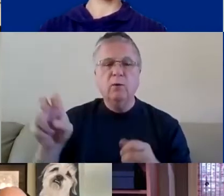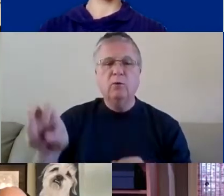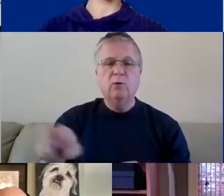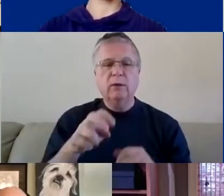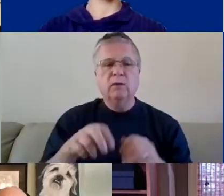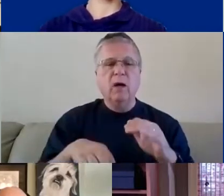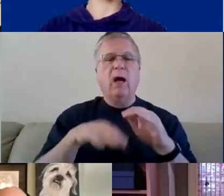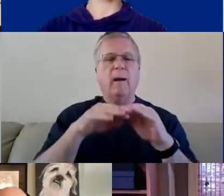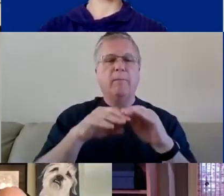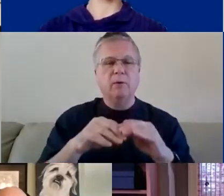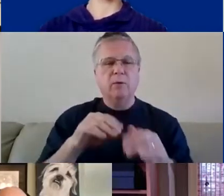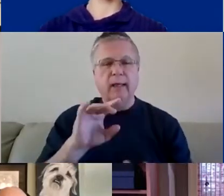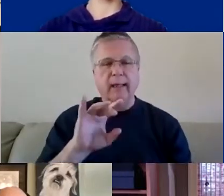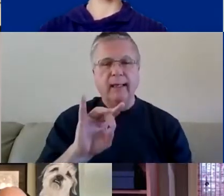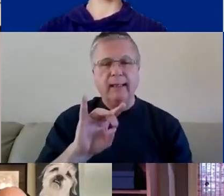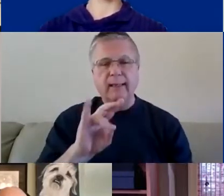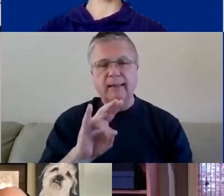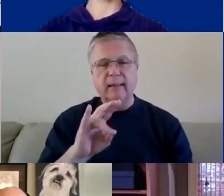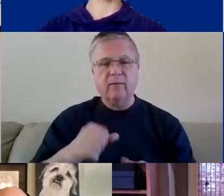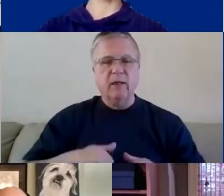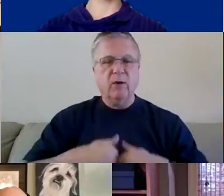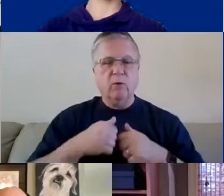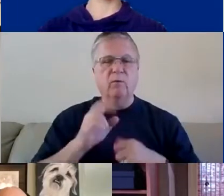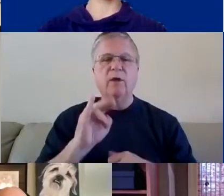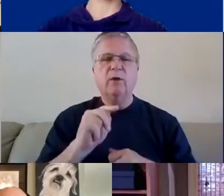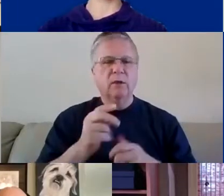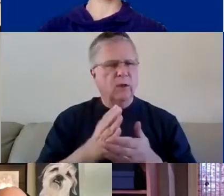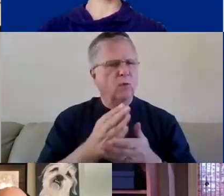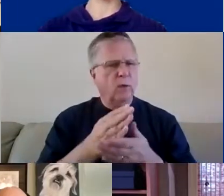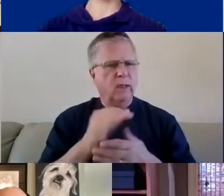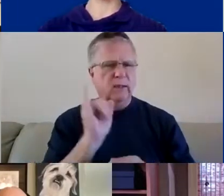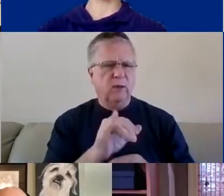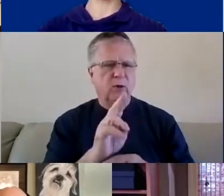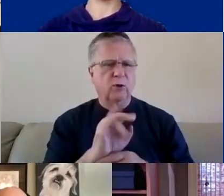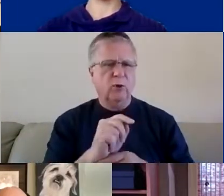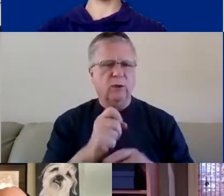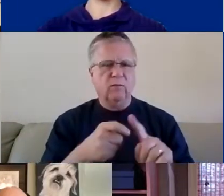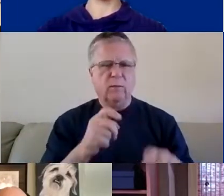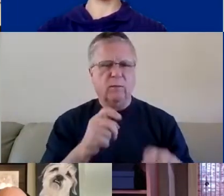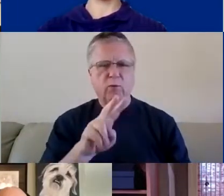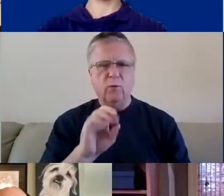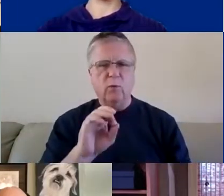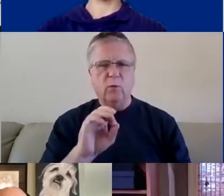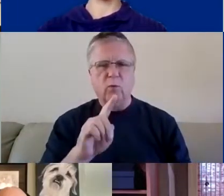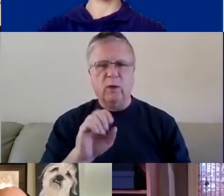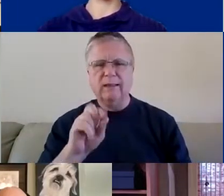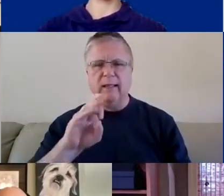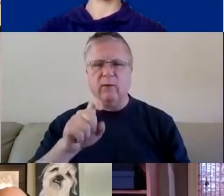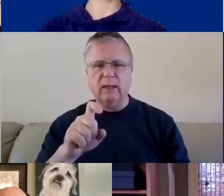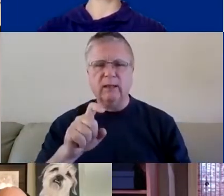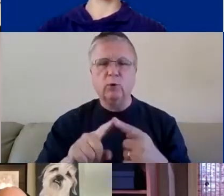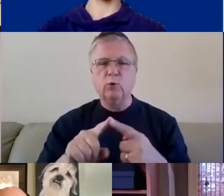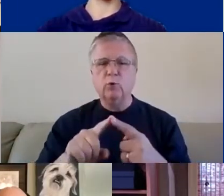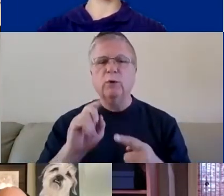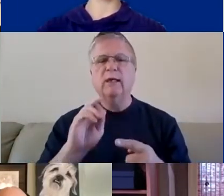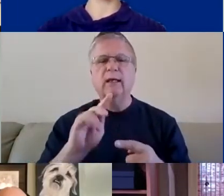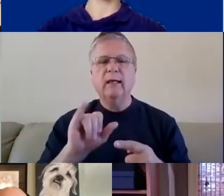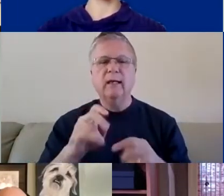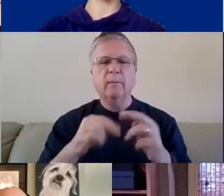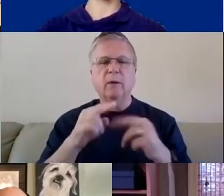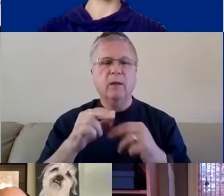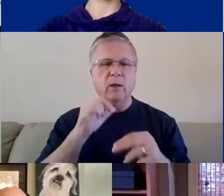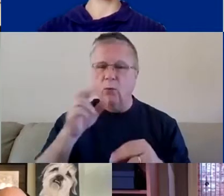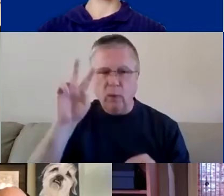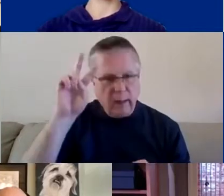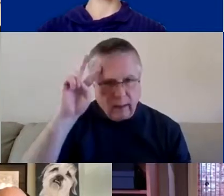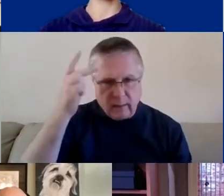to 87 dwelling units, the rights to those units, from 201 Stanwick Street to the Allegheny Building. So there's no